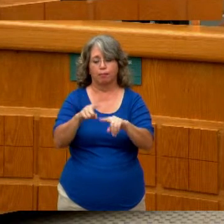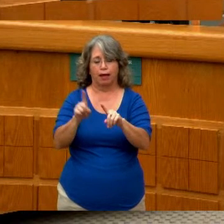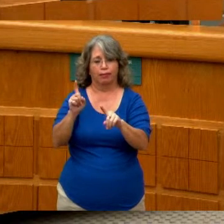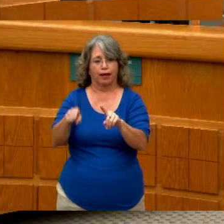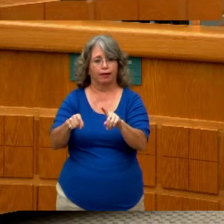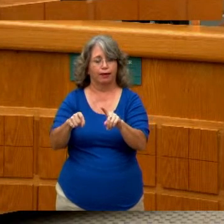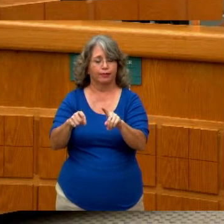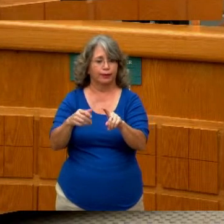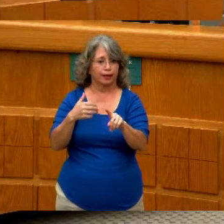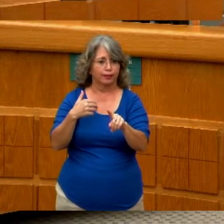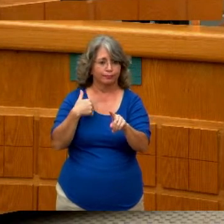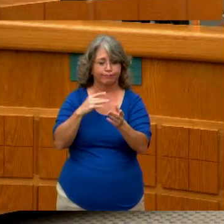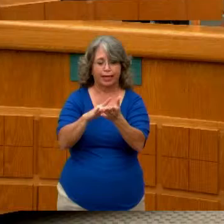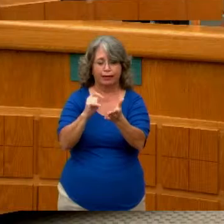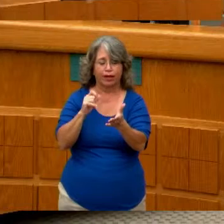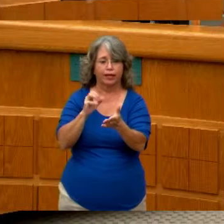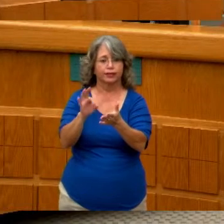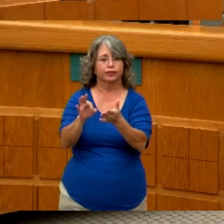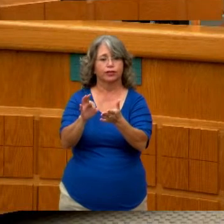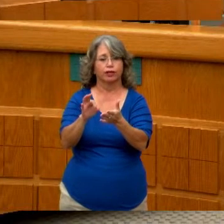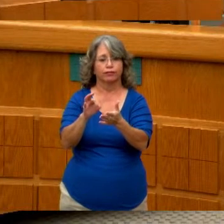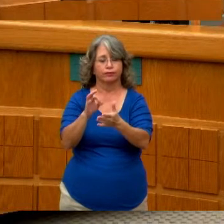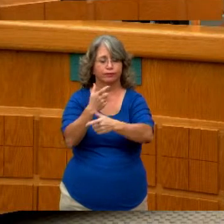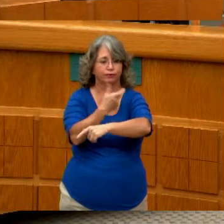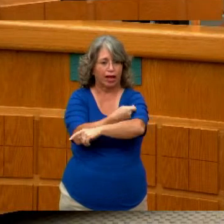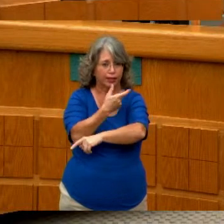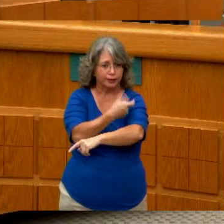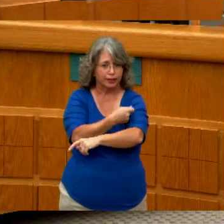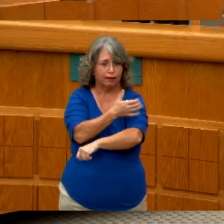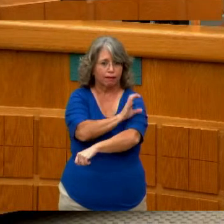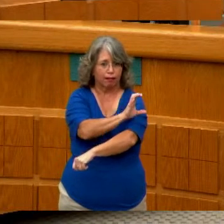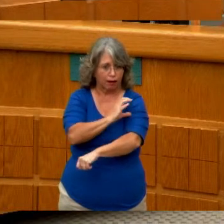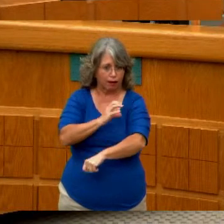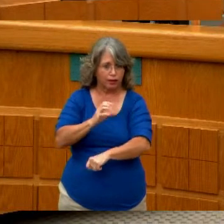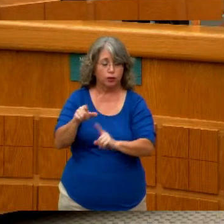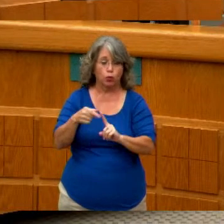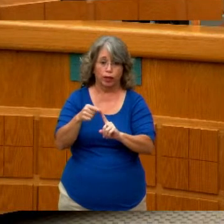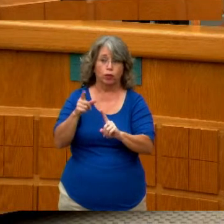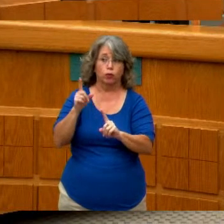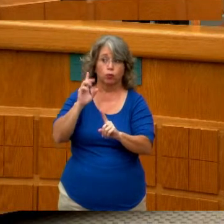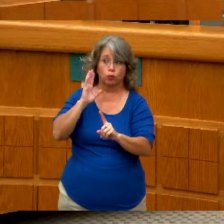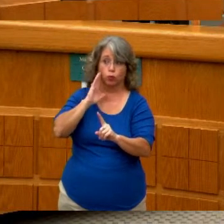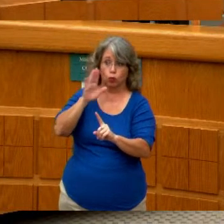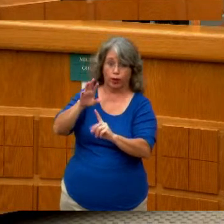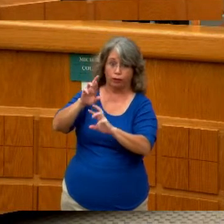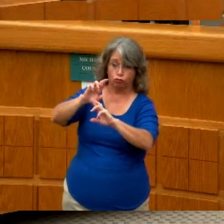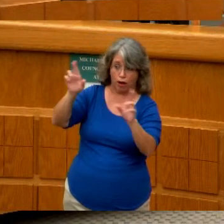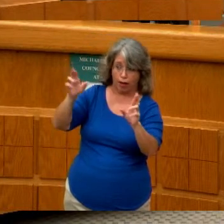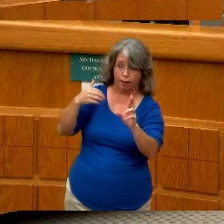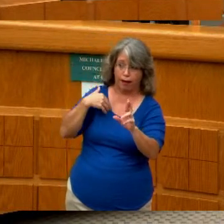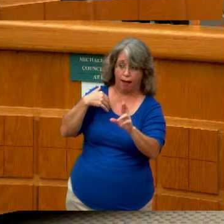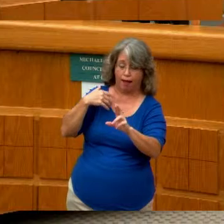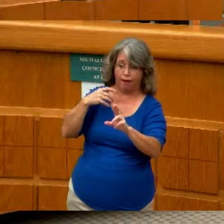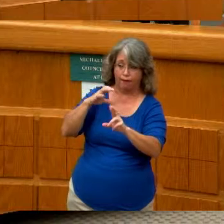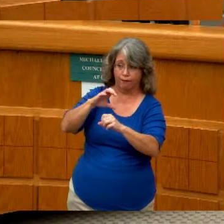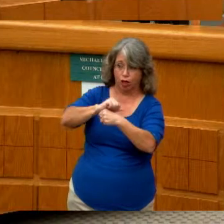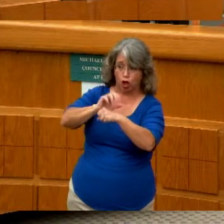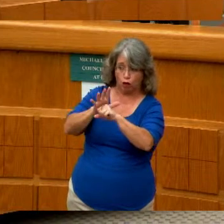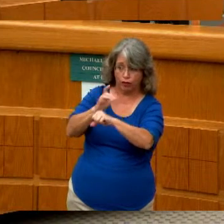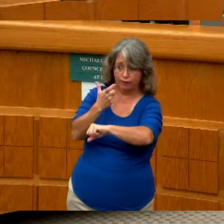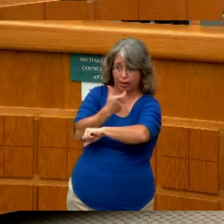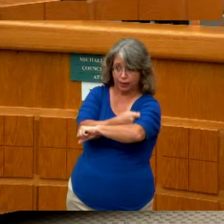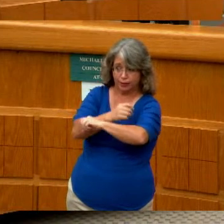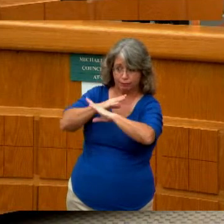have access to COVID-19 services and mass vaccination clinics on Saturdays when the COVID-19 vaccine